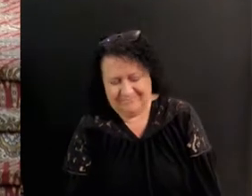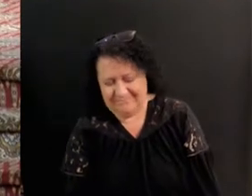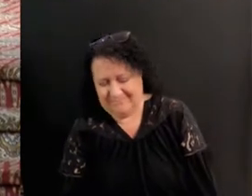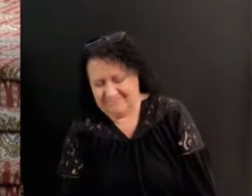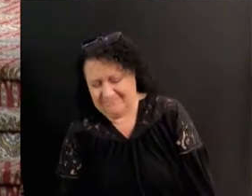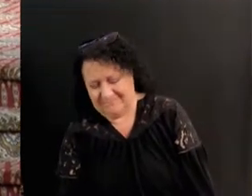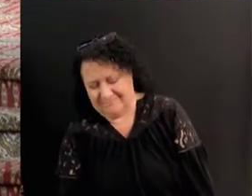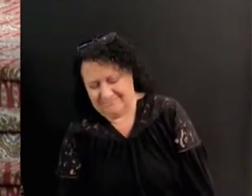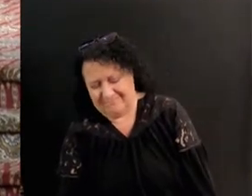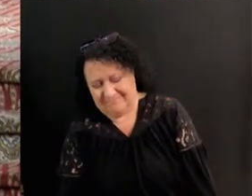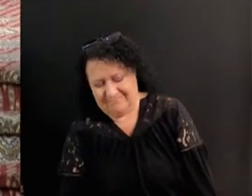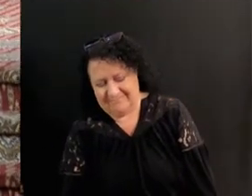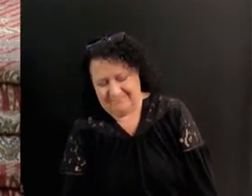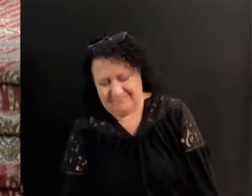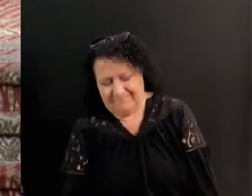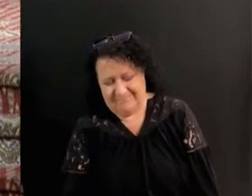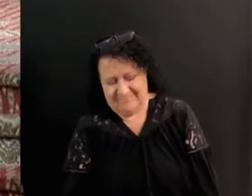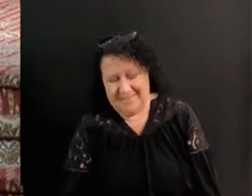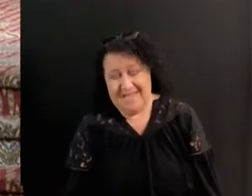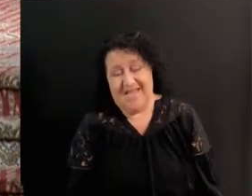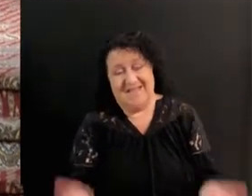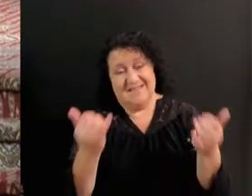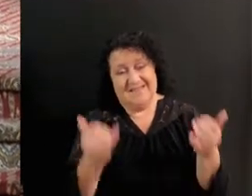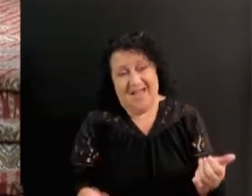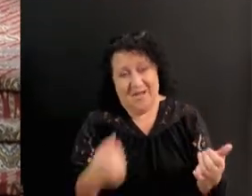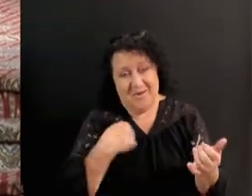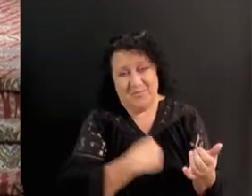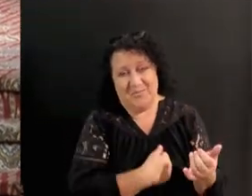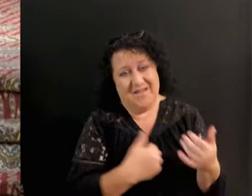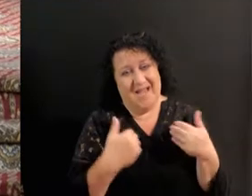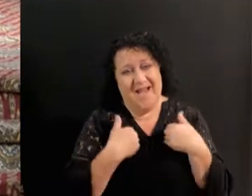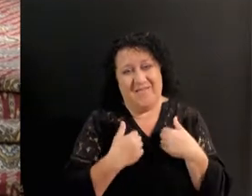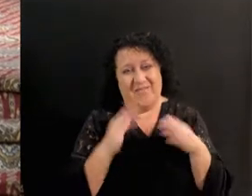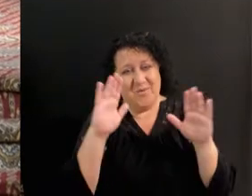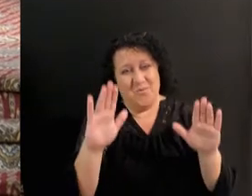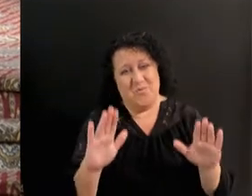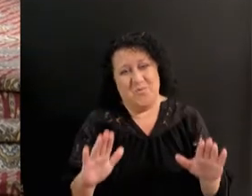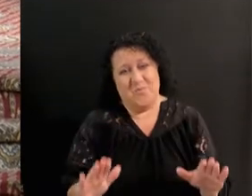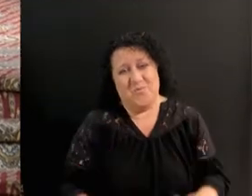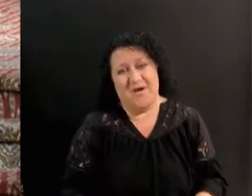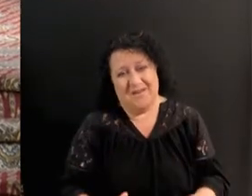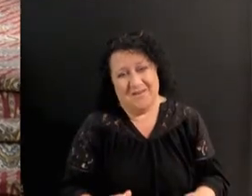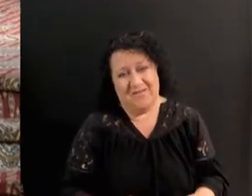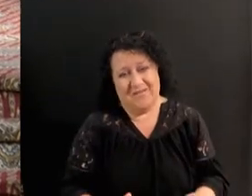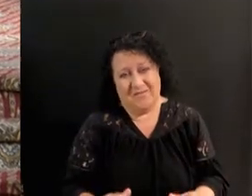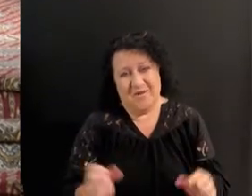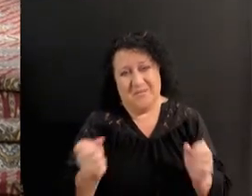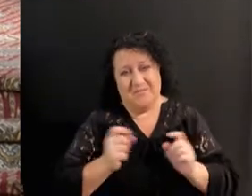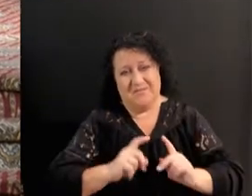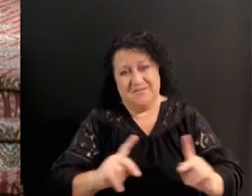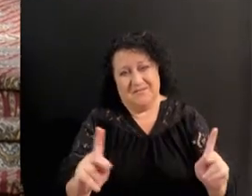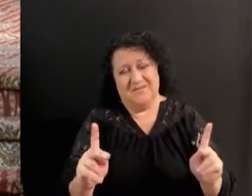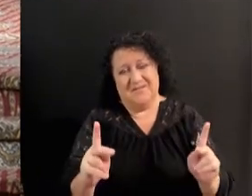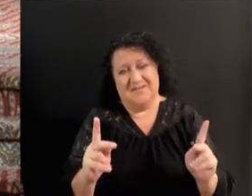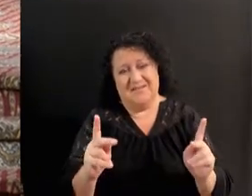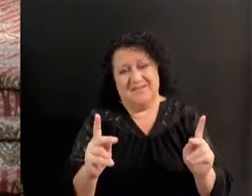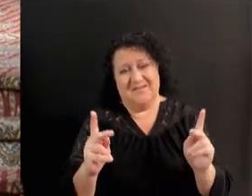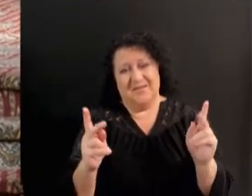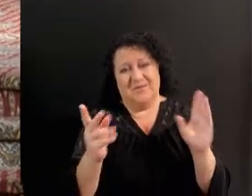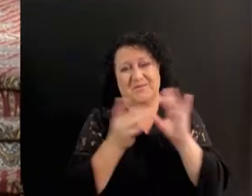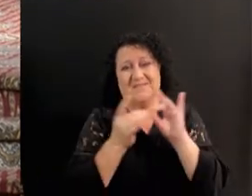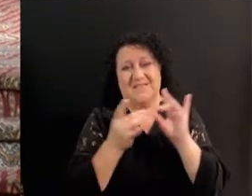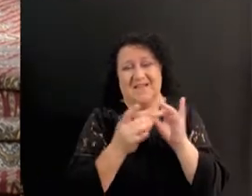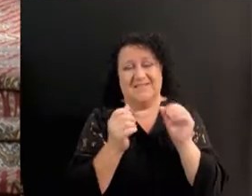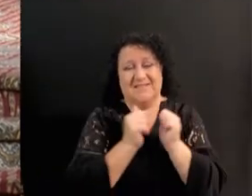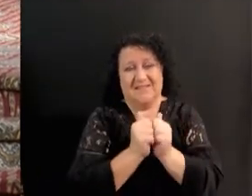And now we have the wonderful invitation to recite together that amazing